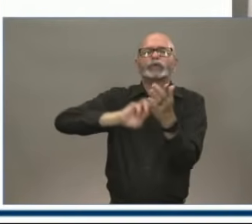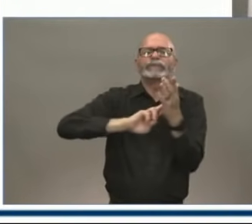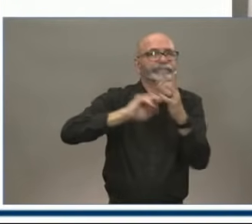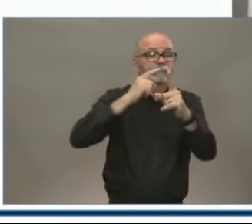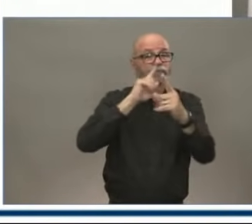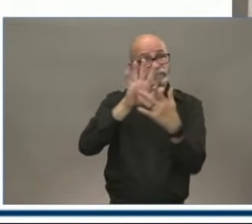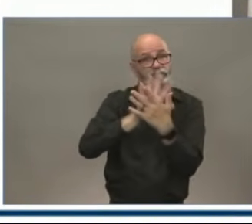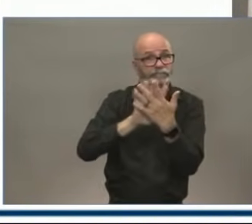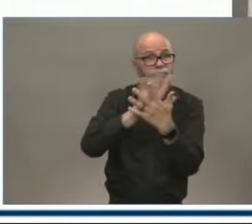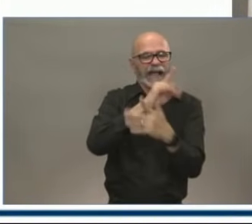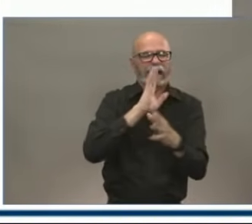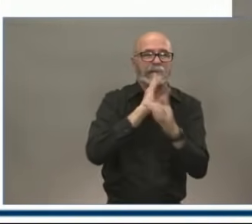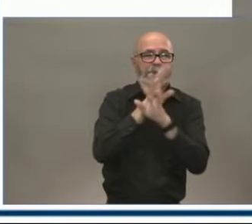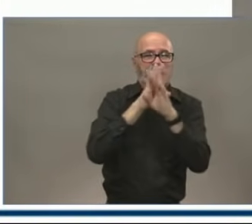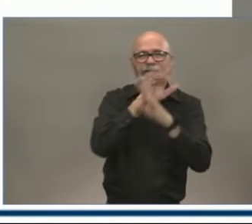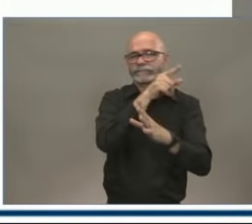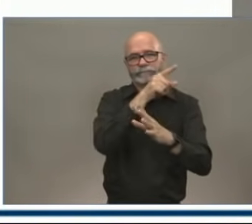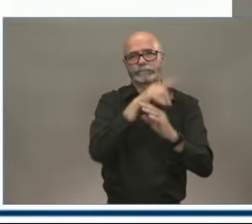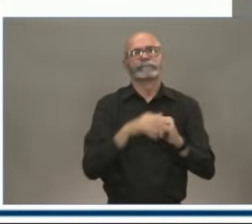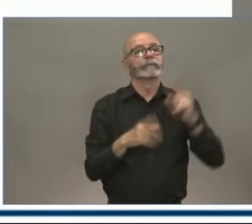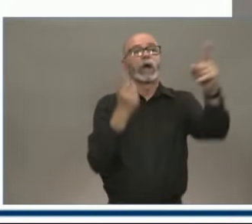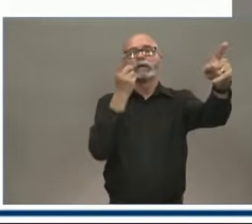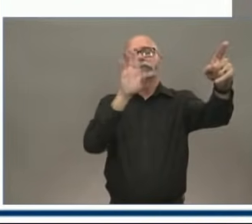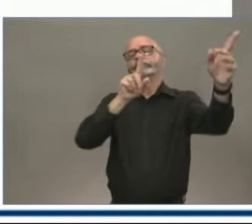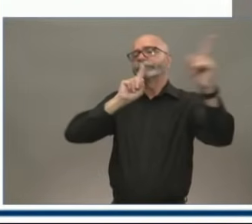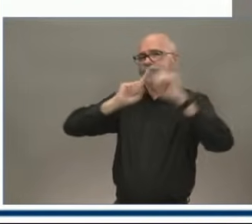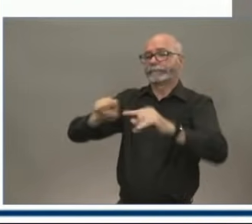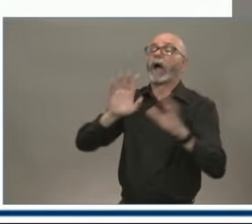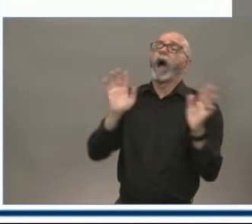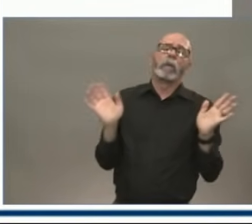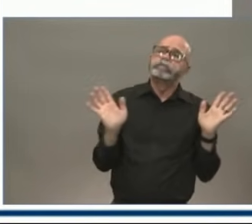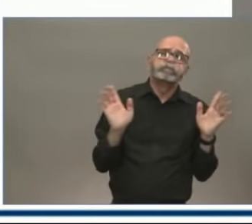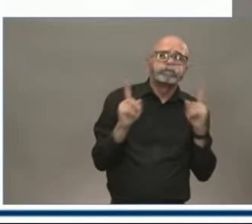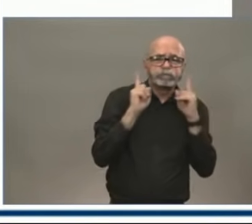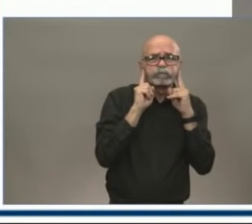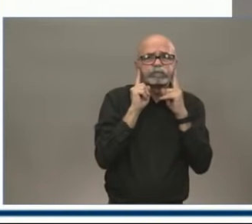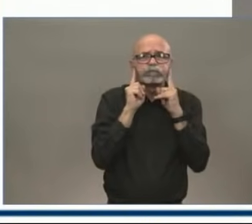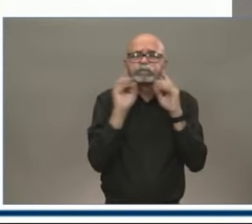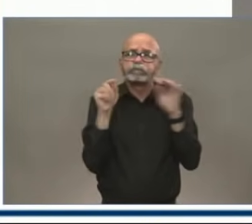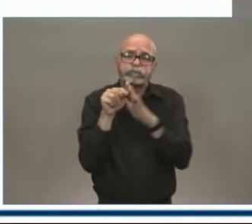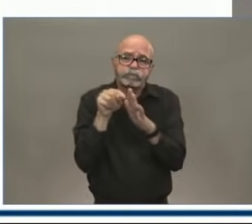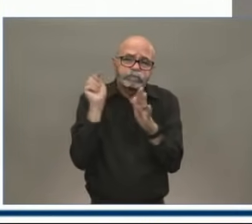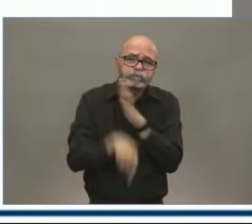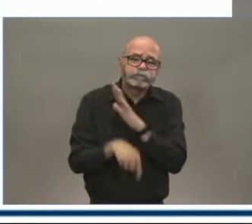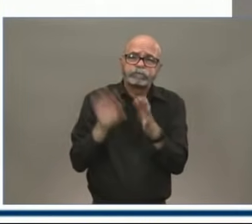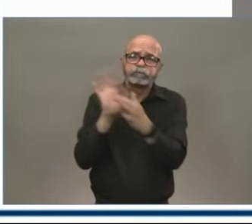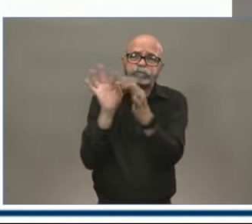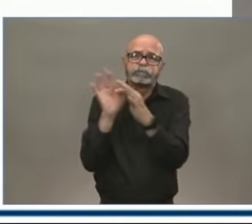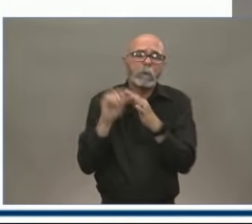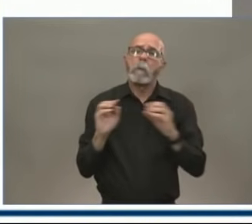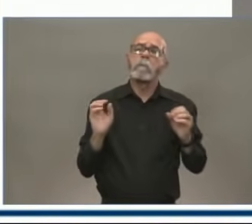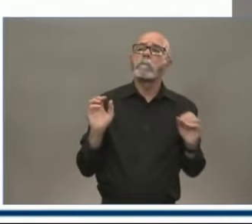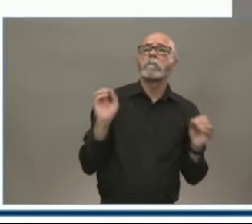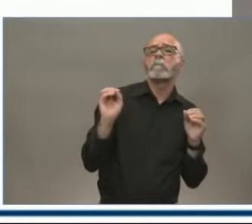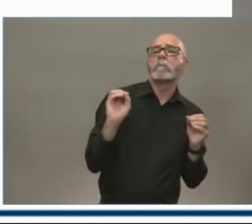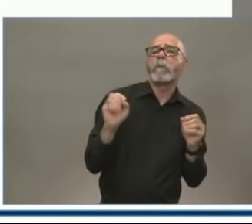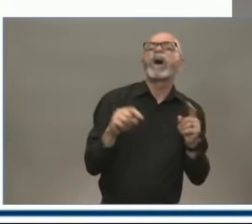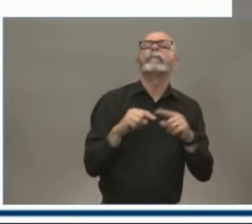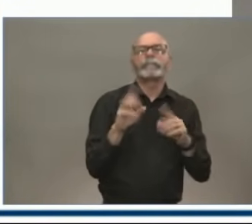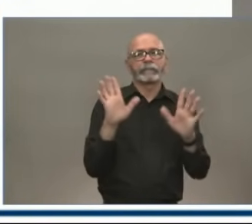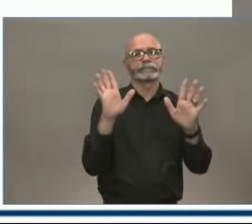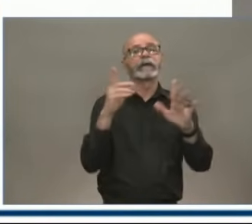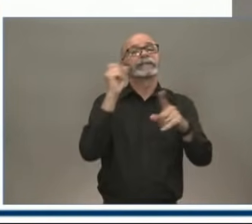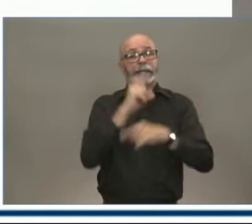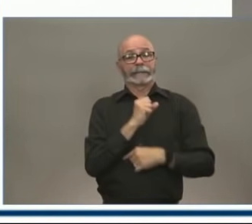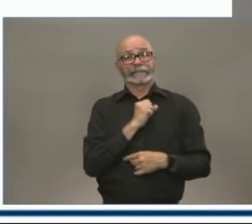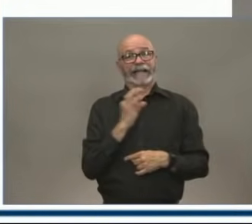of the details of that, what's going on, but I think this is a short-term issue, is my understanding, that we're working on some of the staffing issues. I think